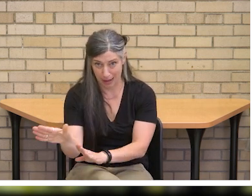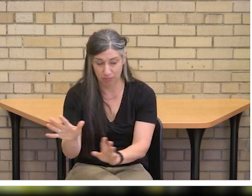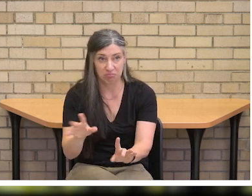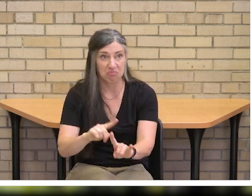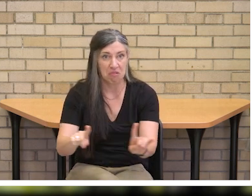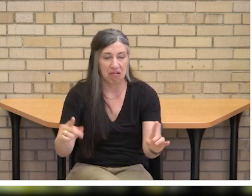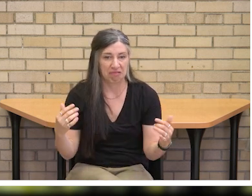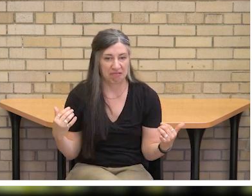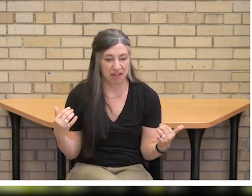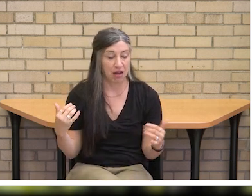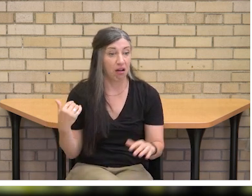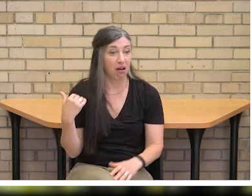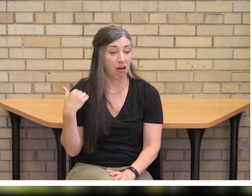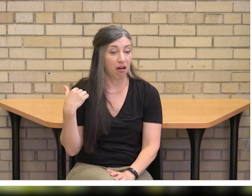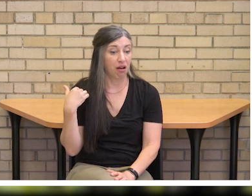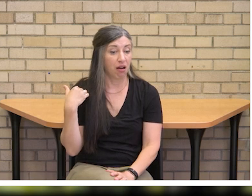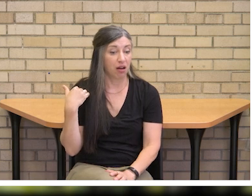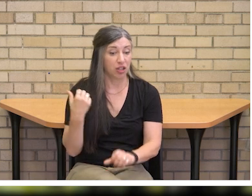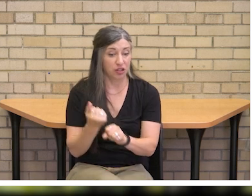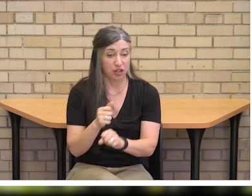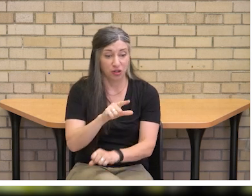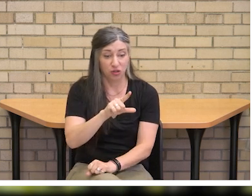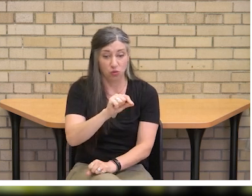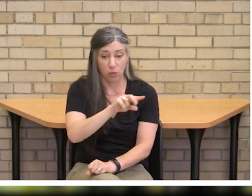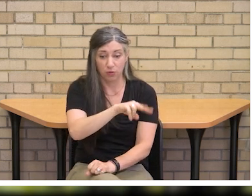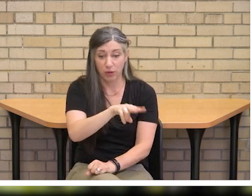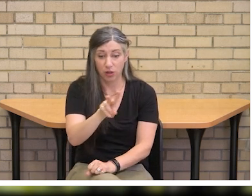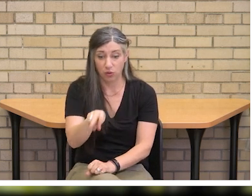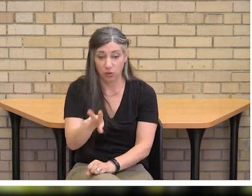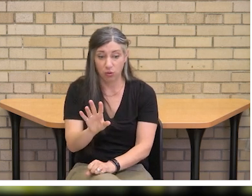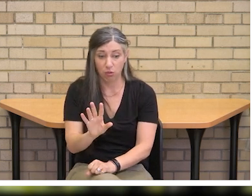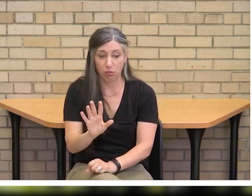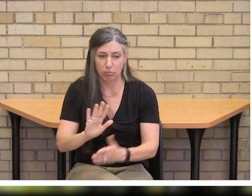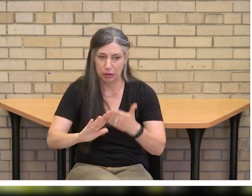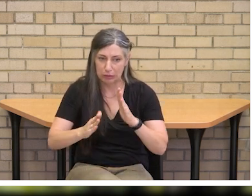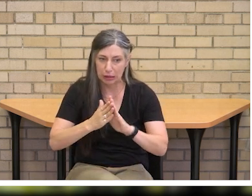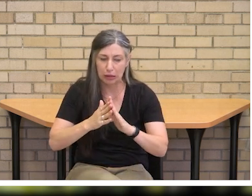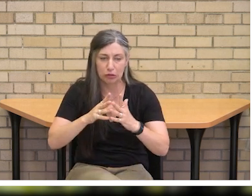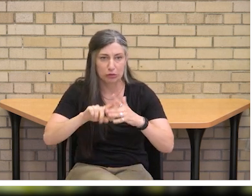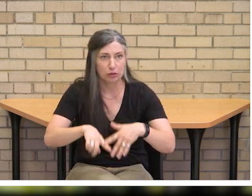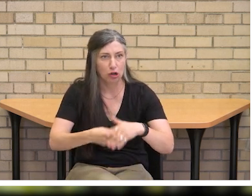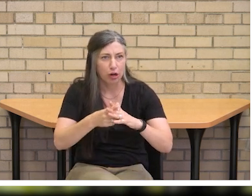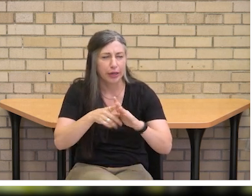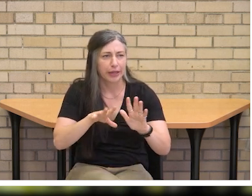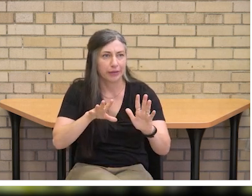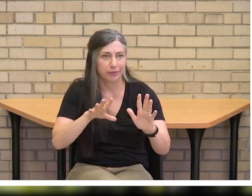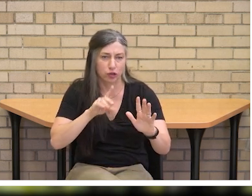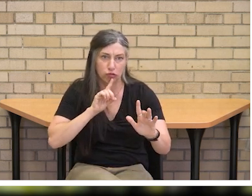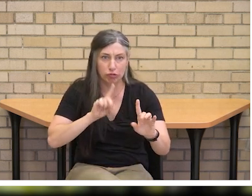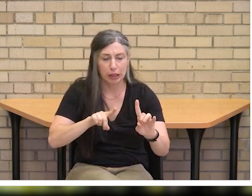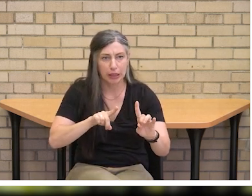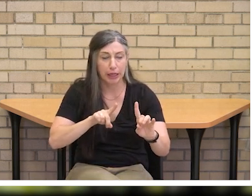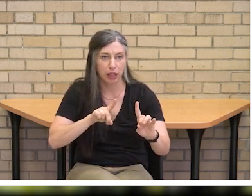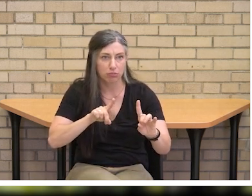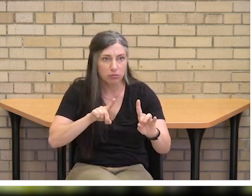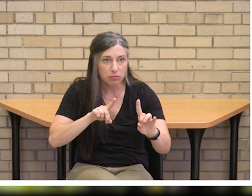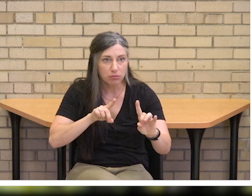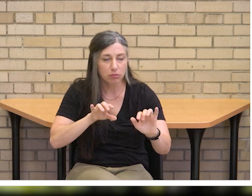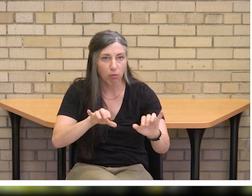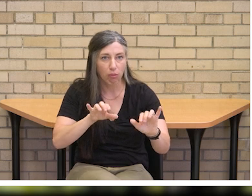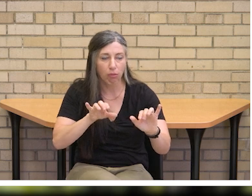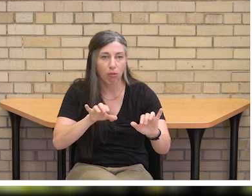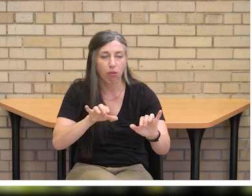In 2022, the city started taking a much closer look